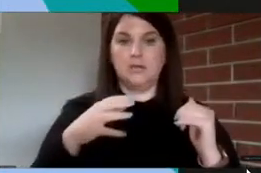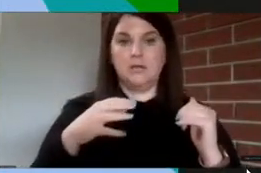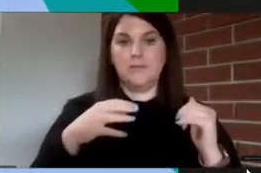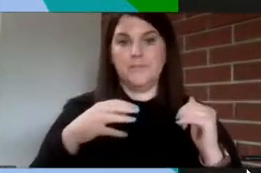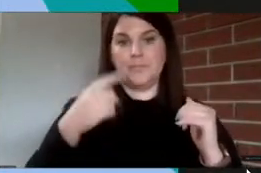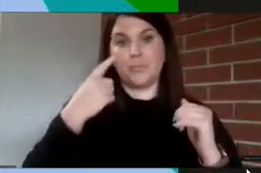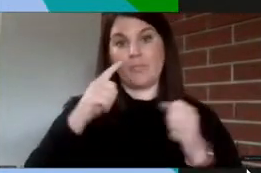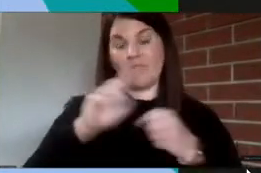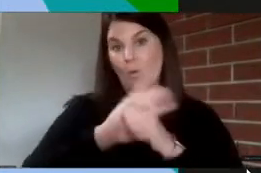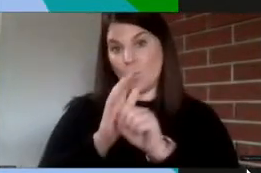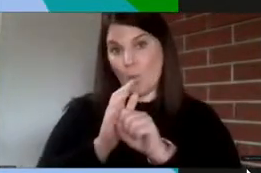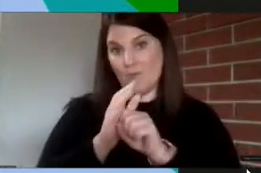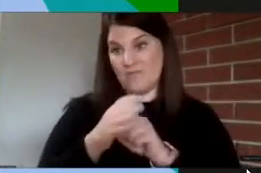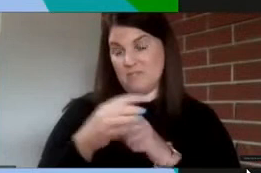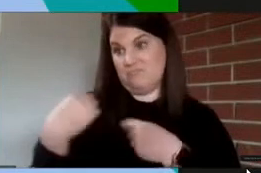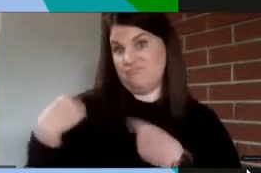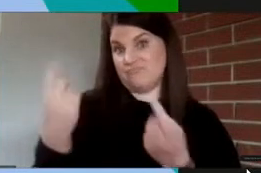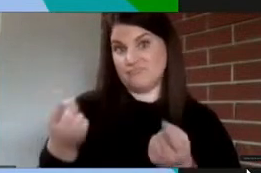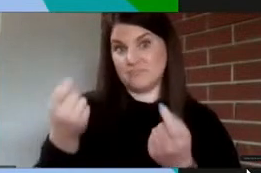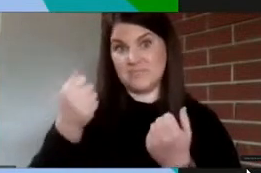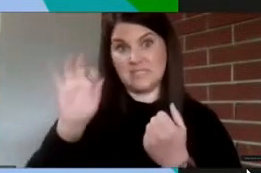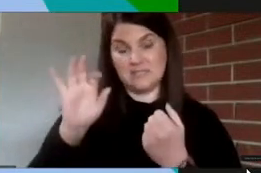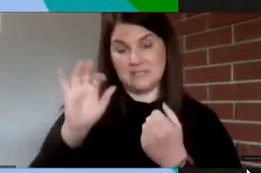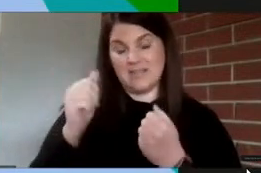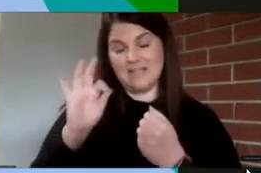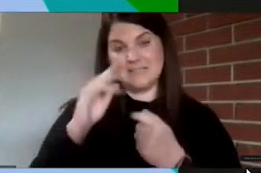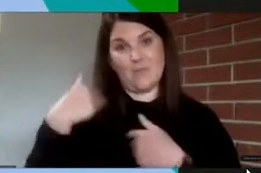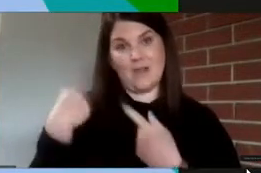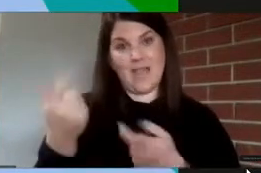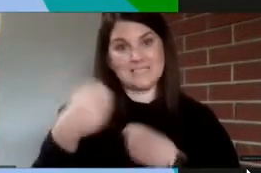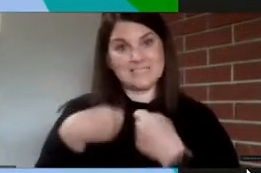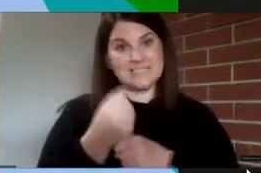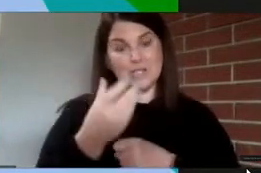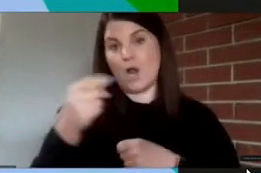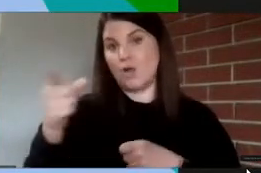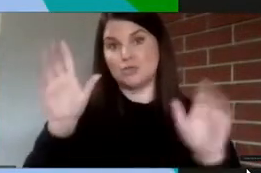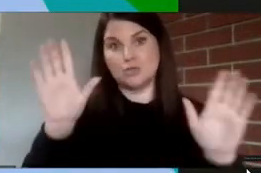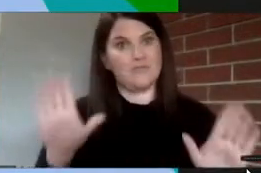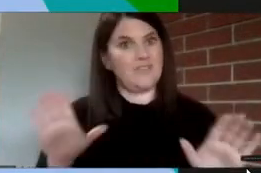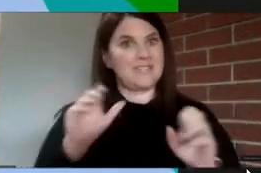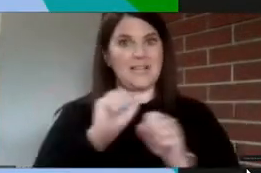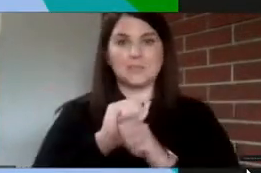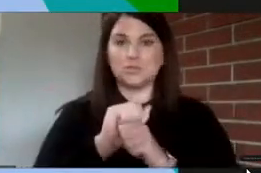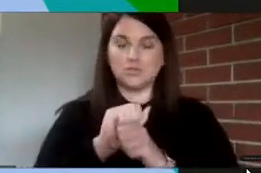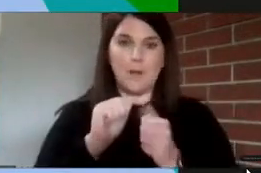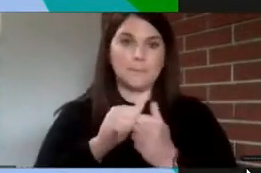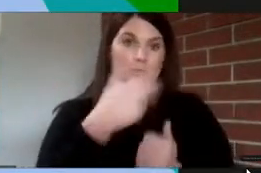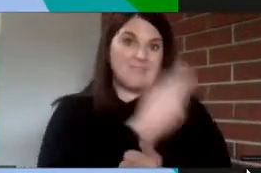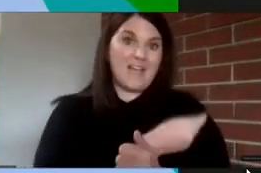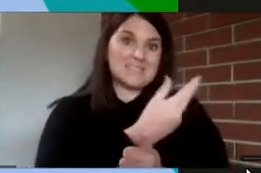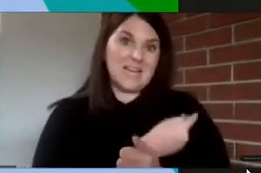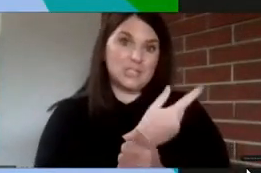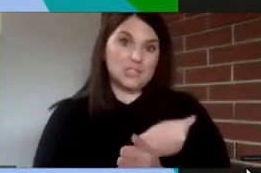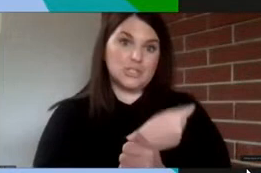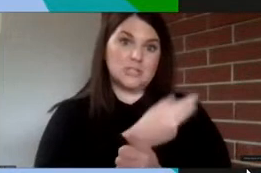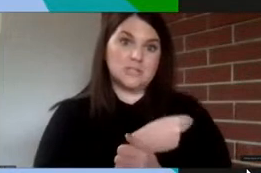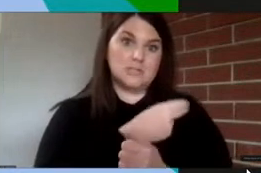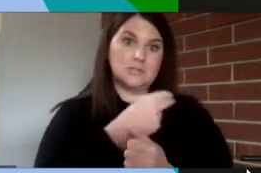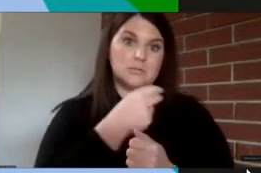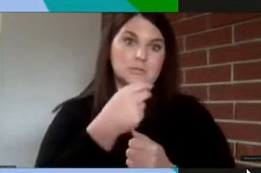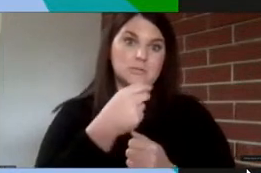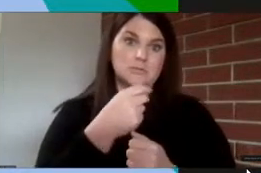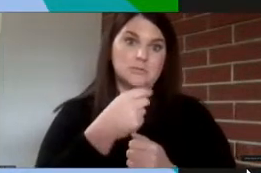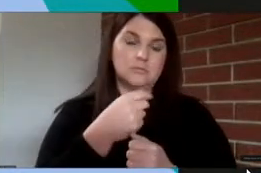with COVID-19 for the last year. And she is doing just such a fantastic job with vaccinations now for